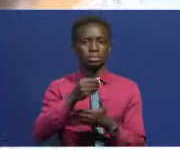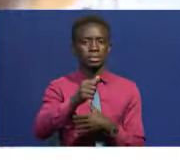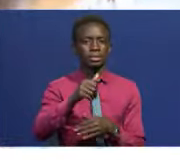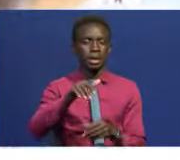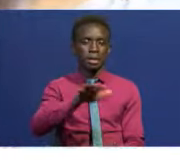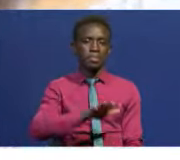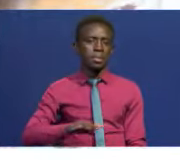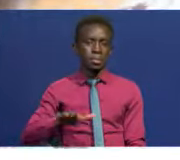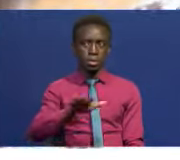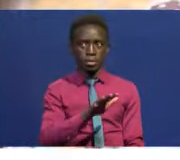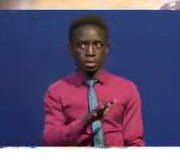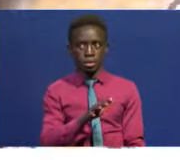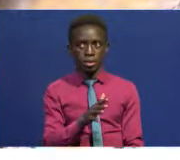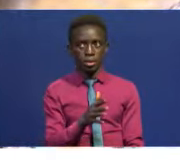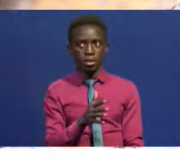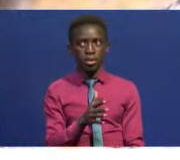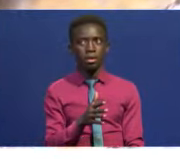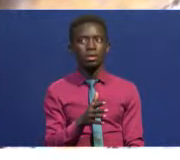least tukipata